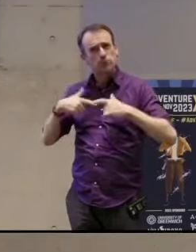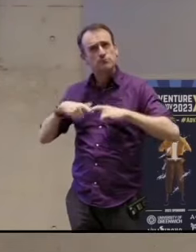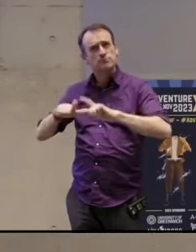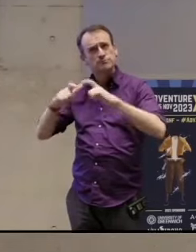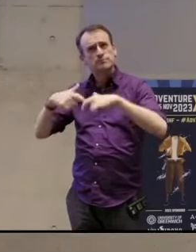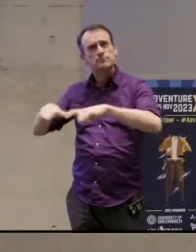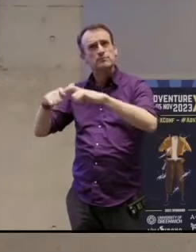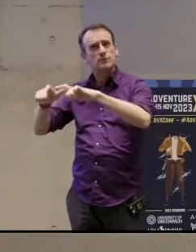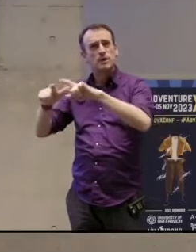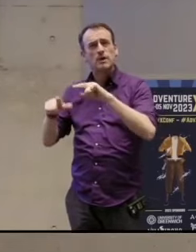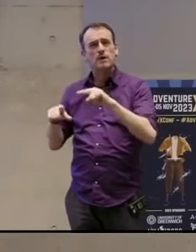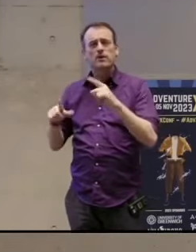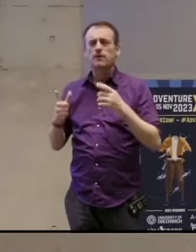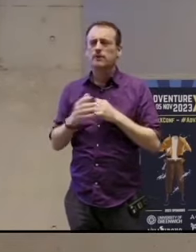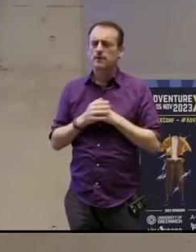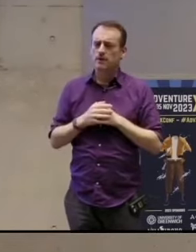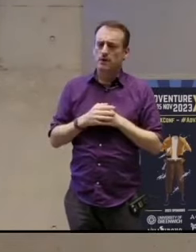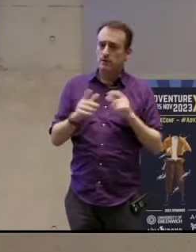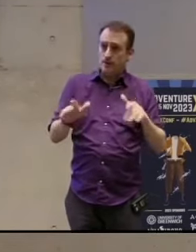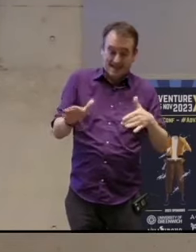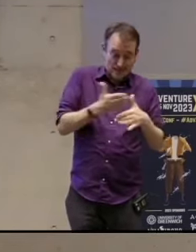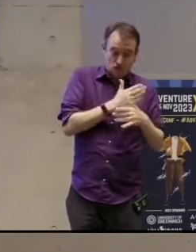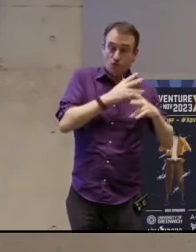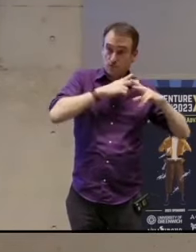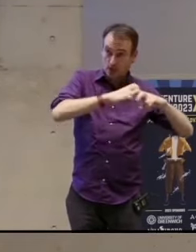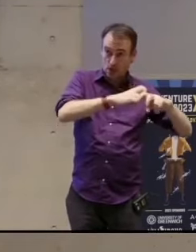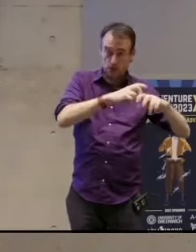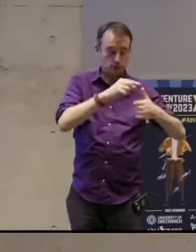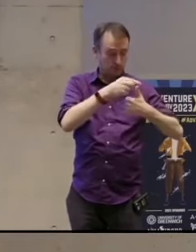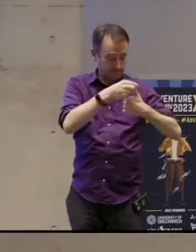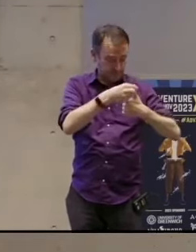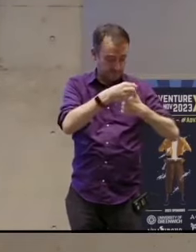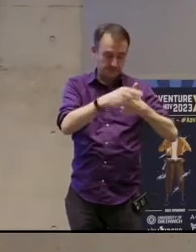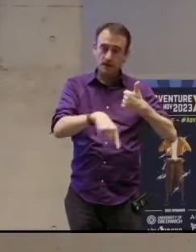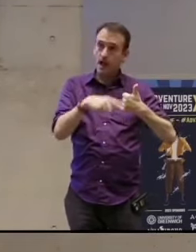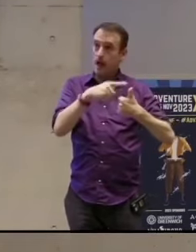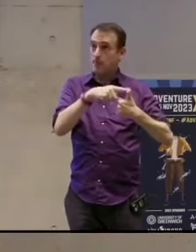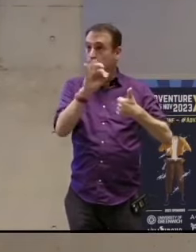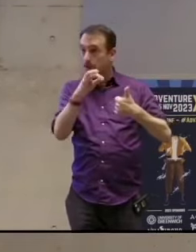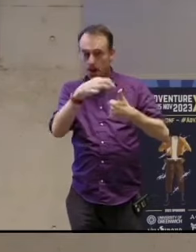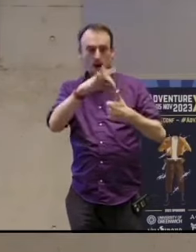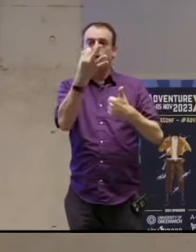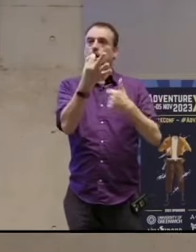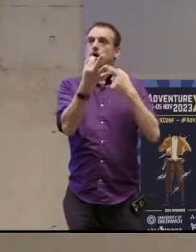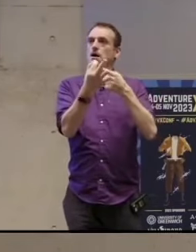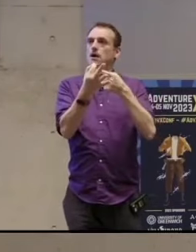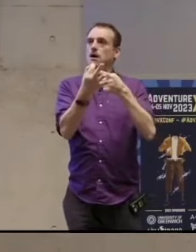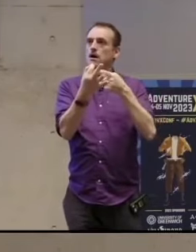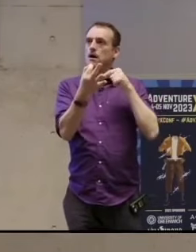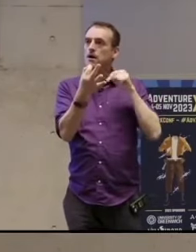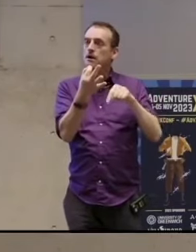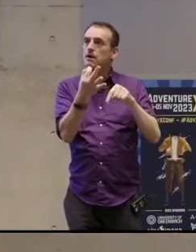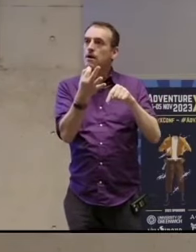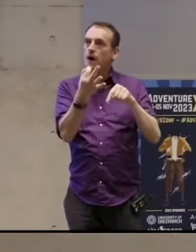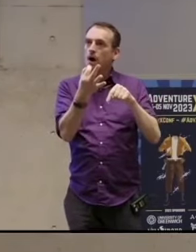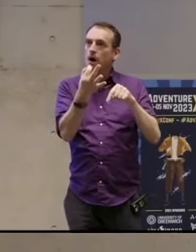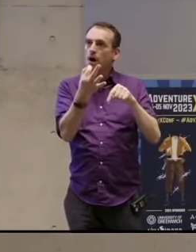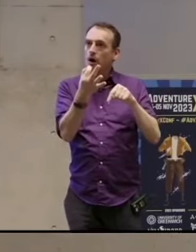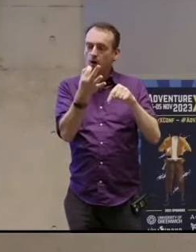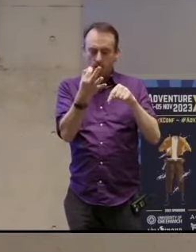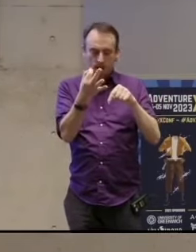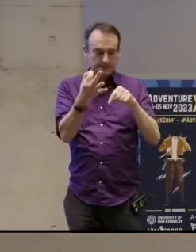I'd advise. So you do your initial research and then you find, you maybe start and then you find we need more